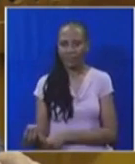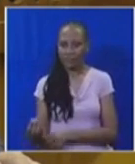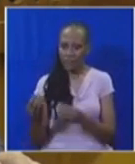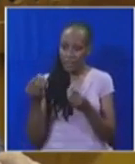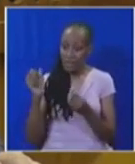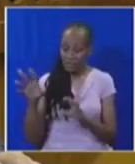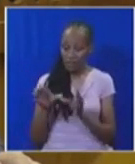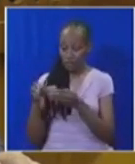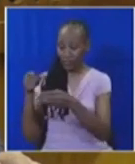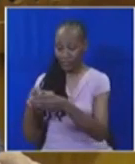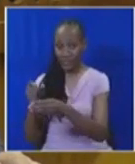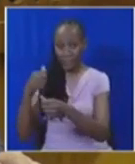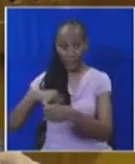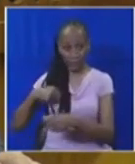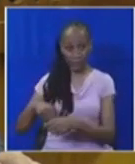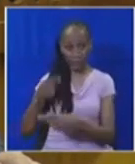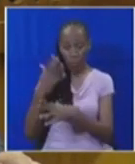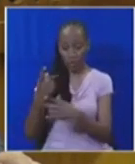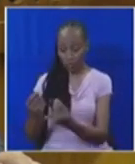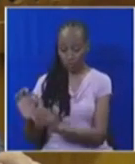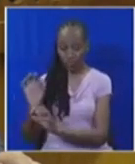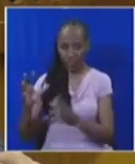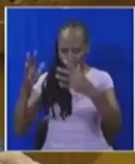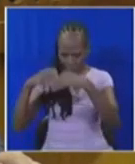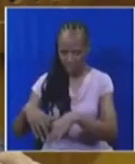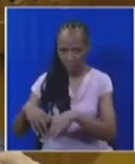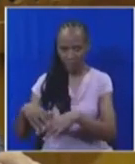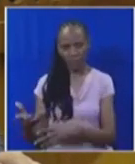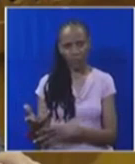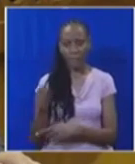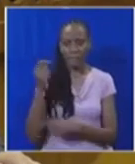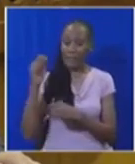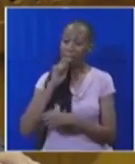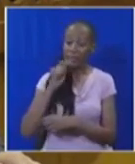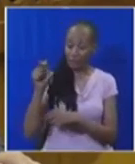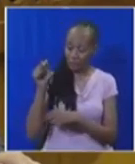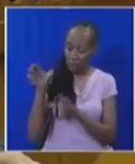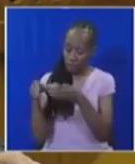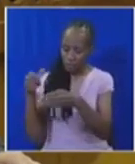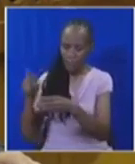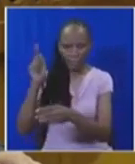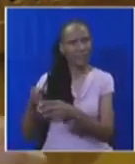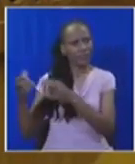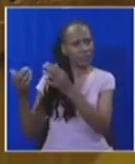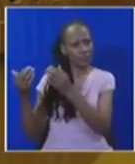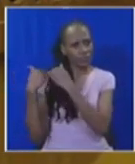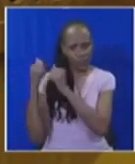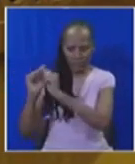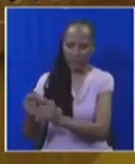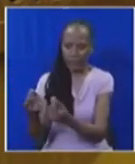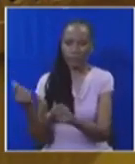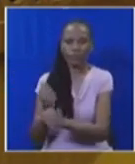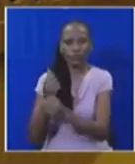council where it does not dissolve the municipal council, assume responsibility for the implementation of that recovery plan. I